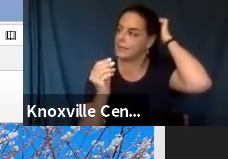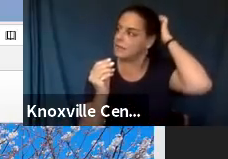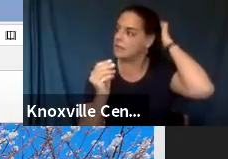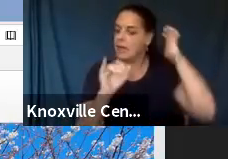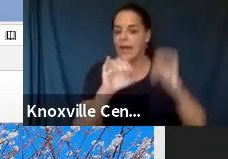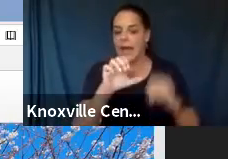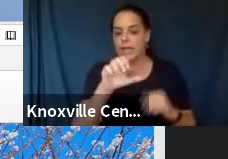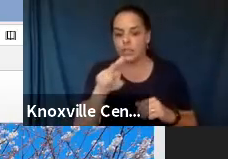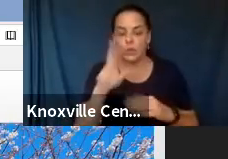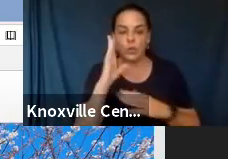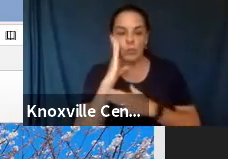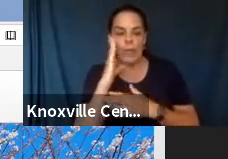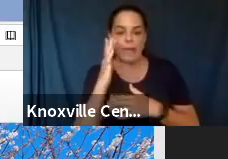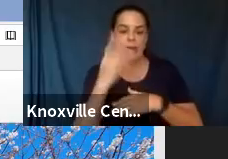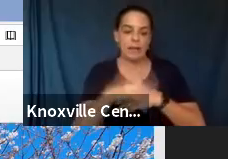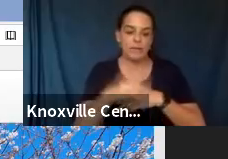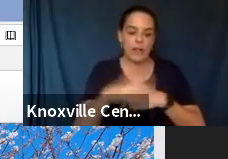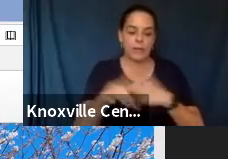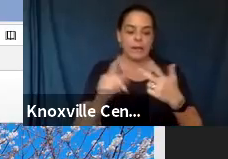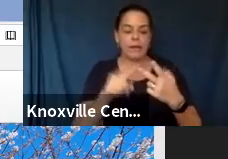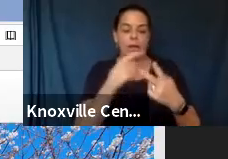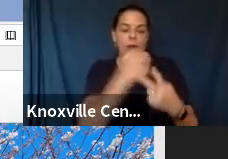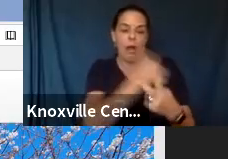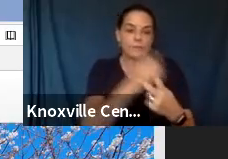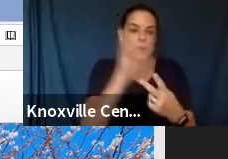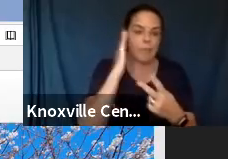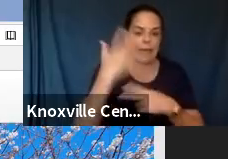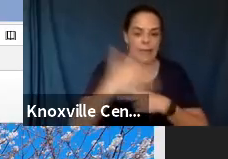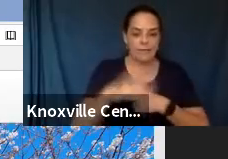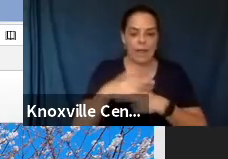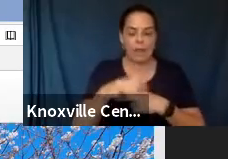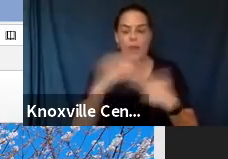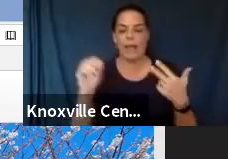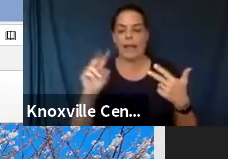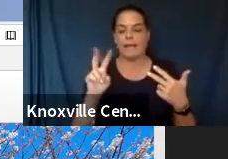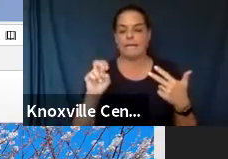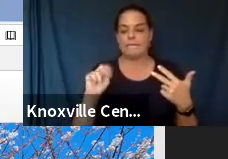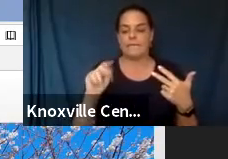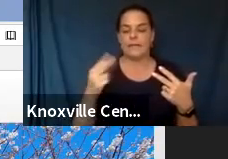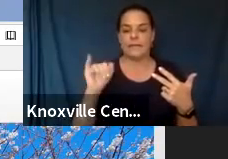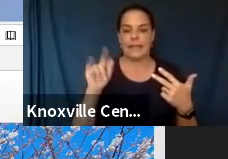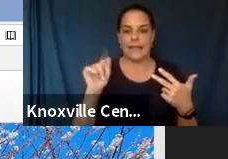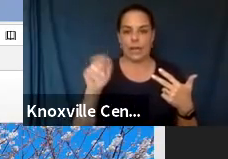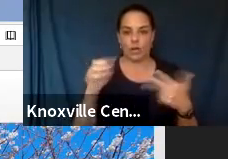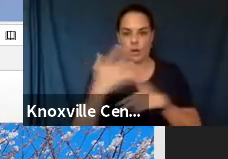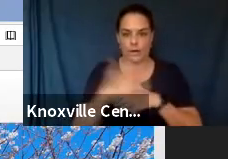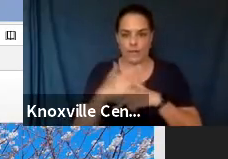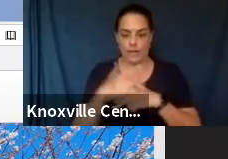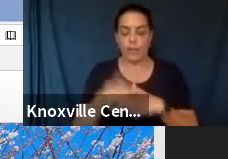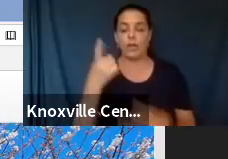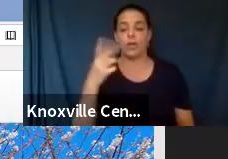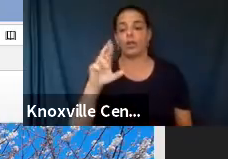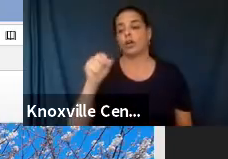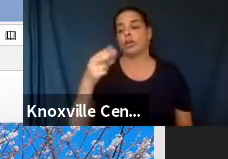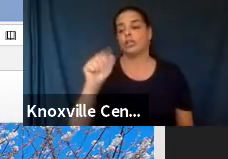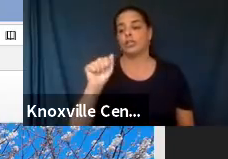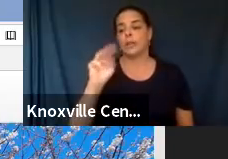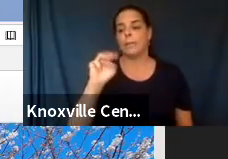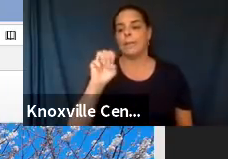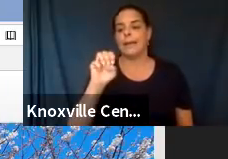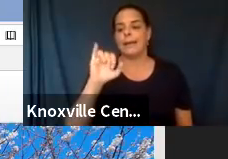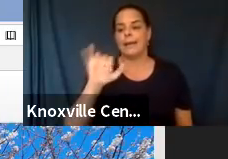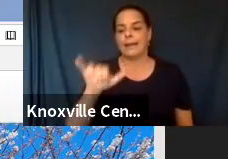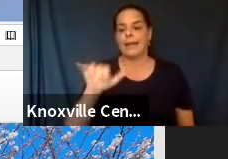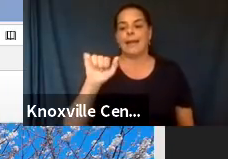bed availability, and ventilator availability. And Dr. Shamia will be speaking more specifically about hospital capacity